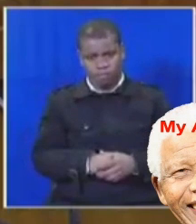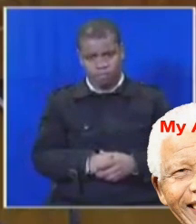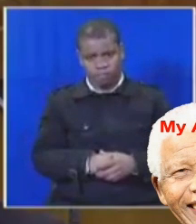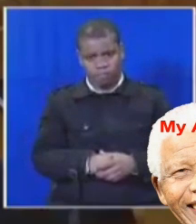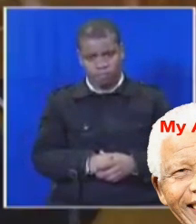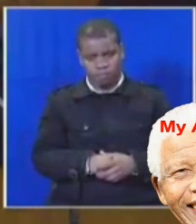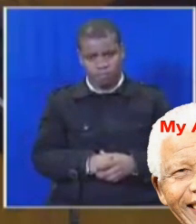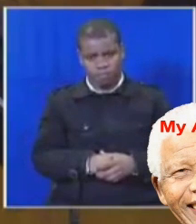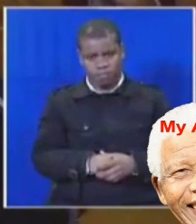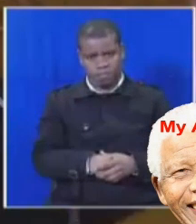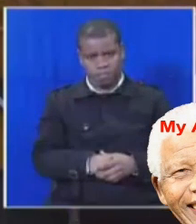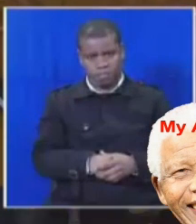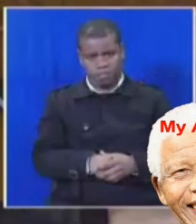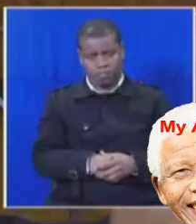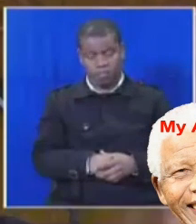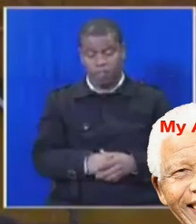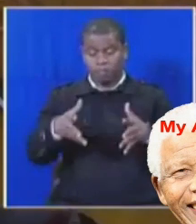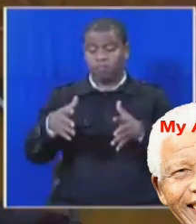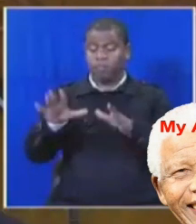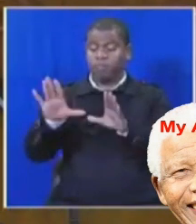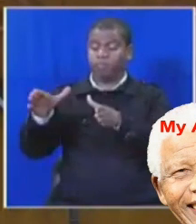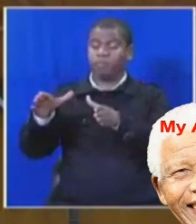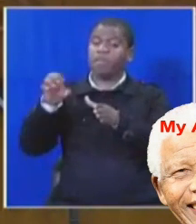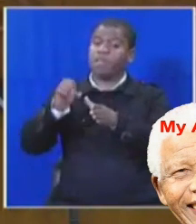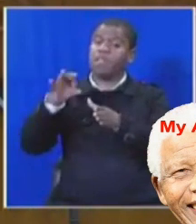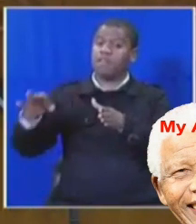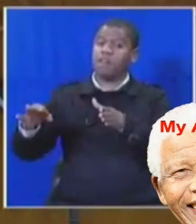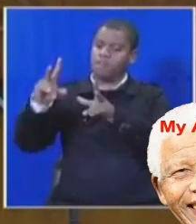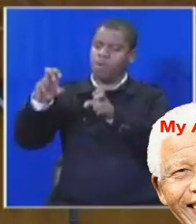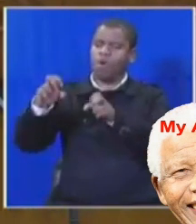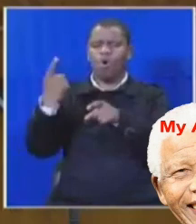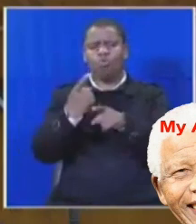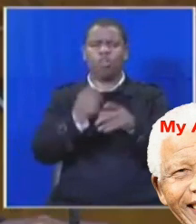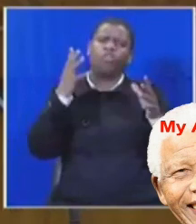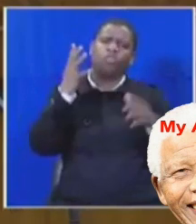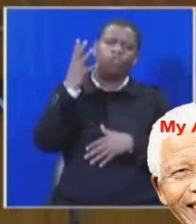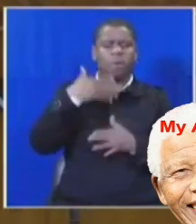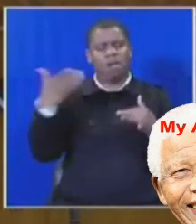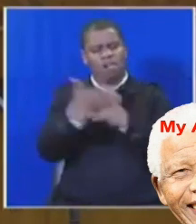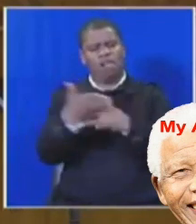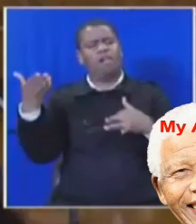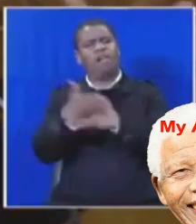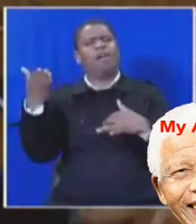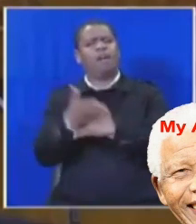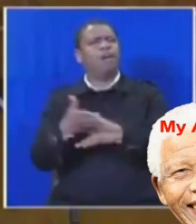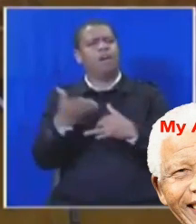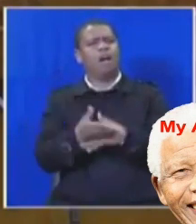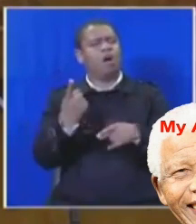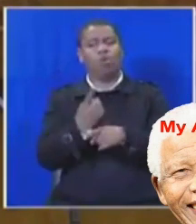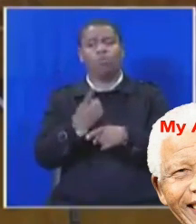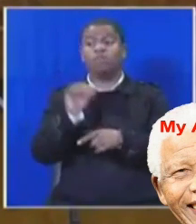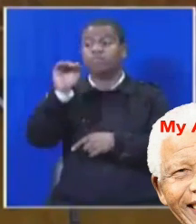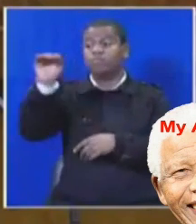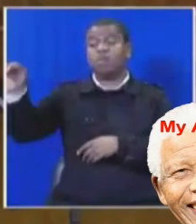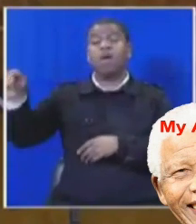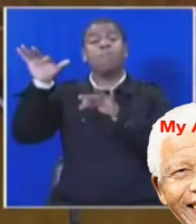of the disruption that is caused by the EFF in the House. As we move around addressing members of the ANC and the public, they